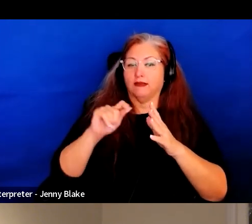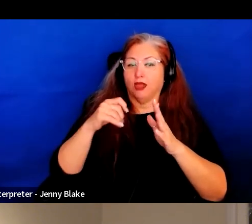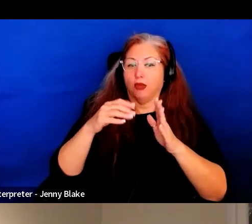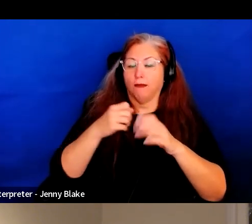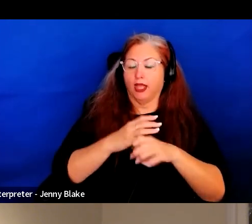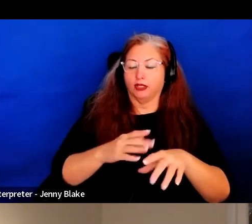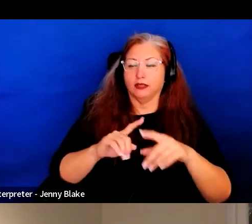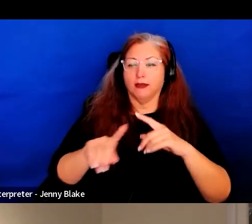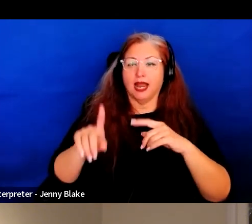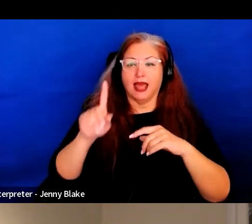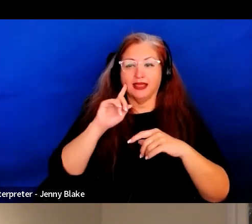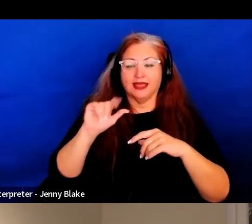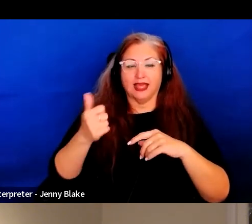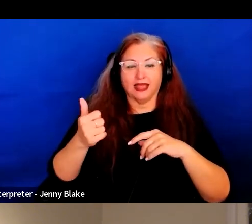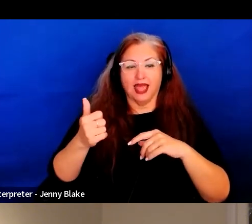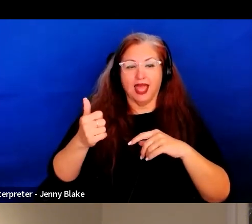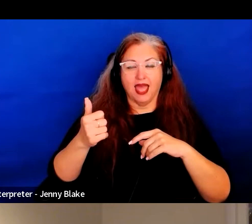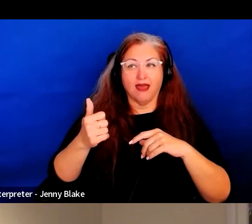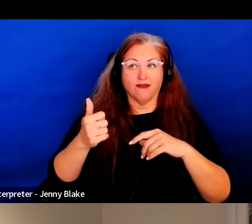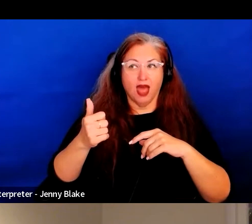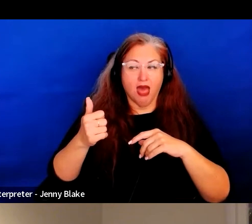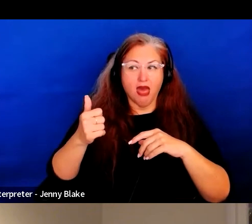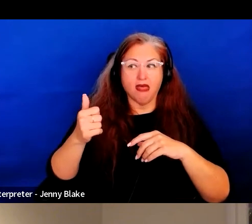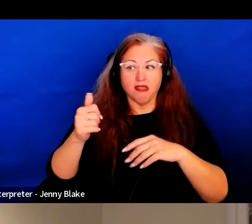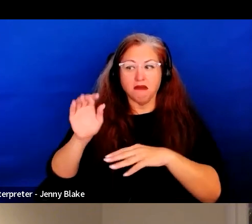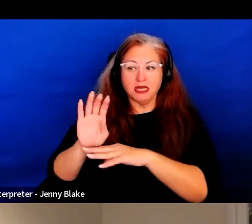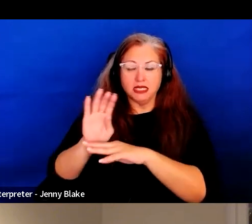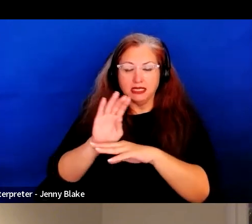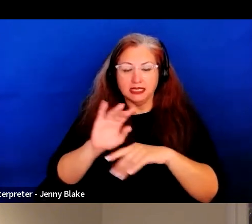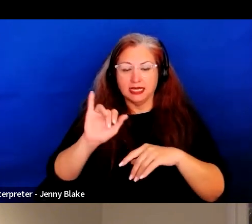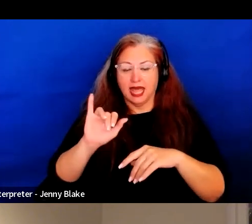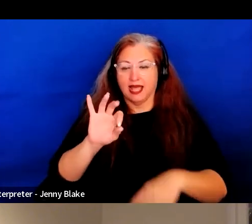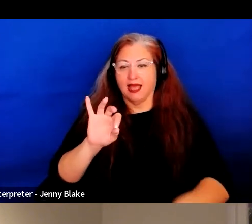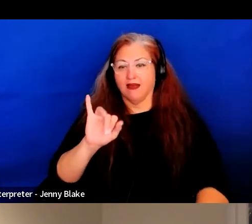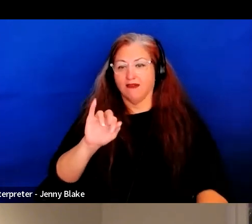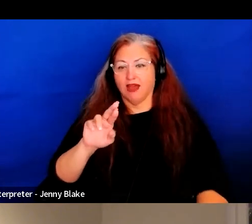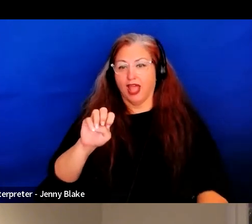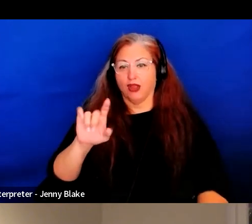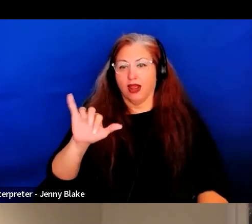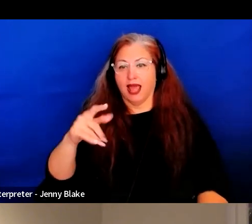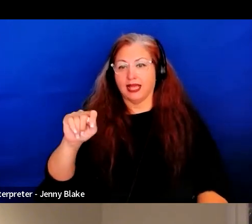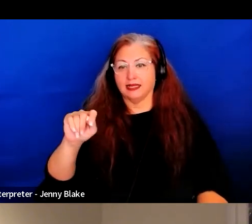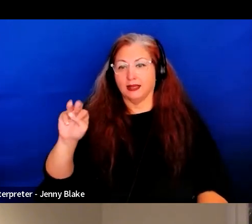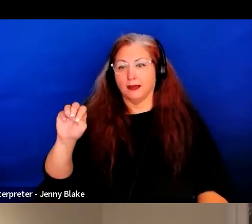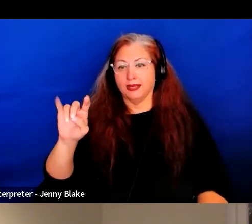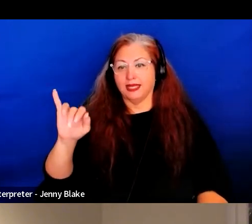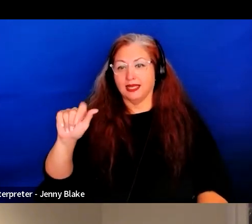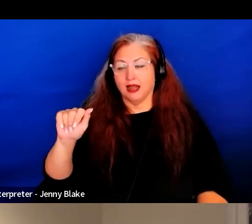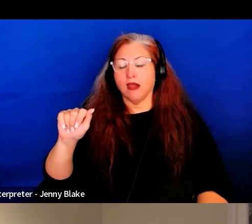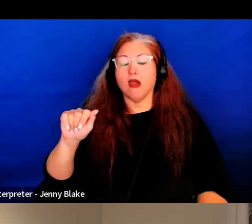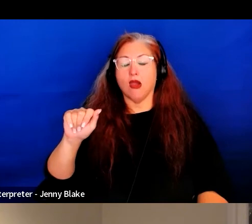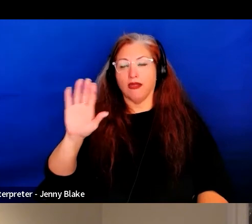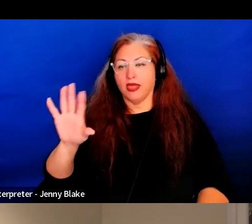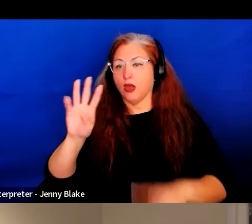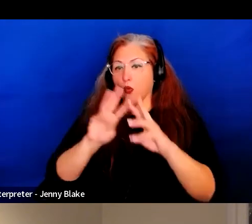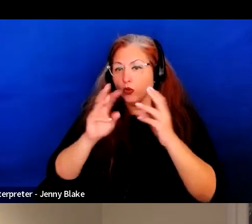But I also think that there are other entities like Firelight Media that a lot of their